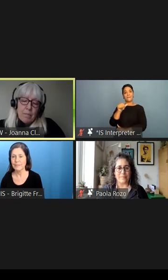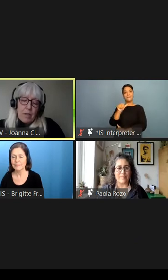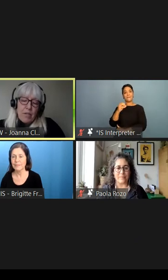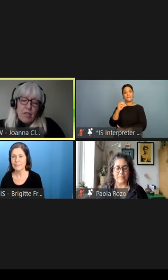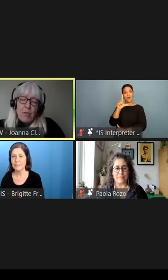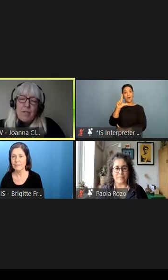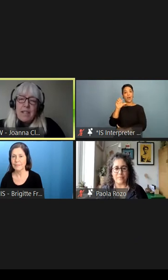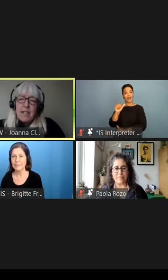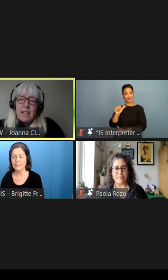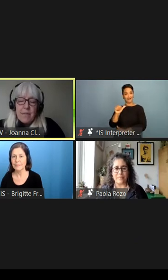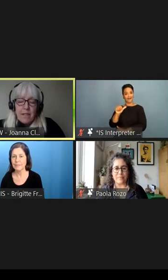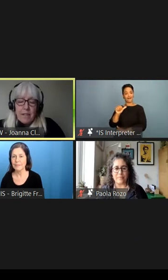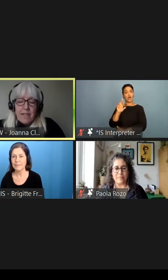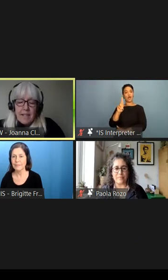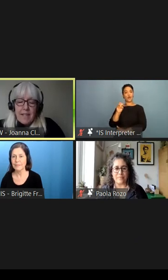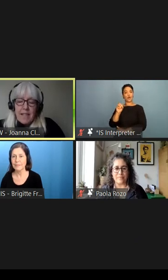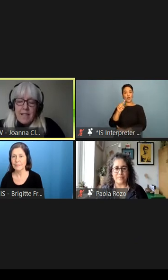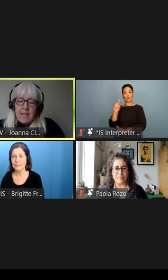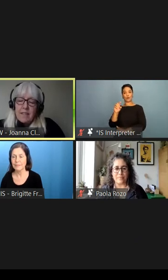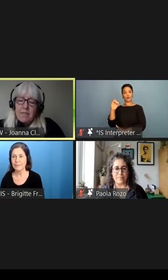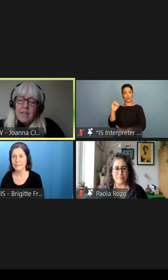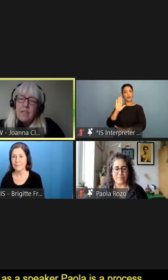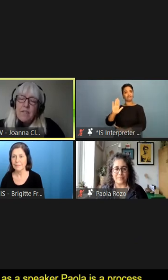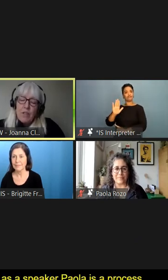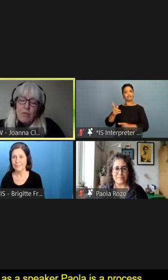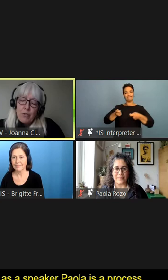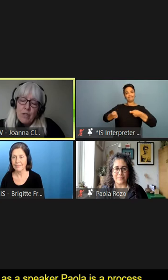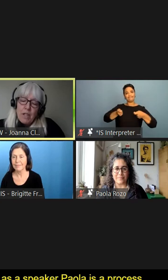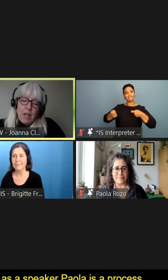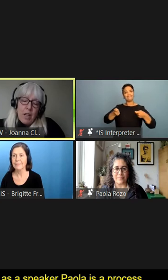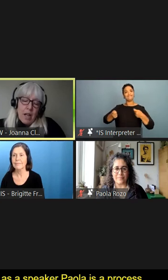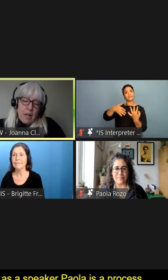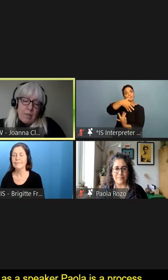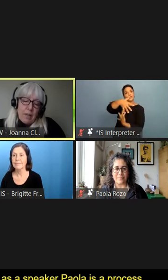a process-orientated facilitator in the field of social